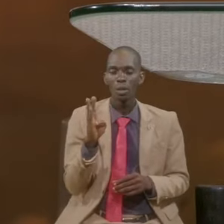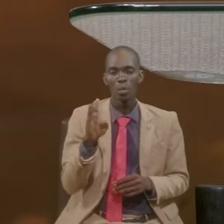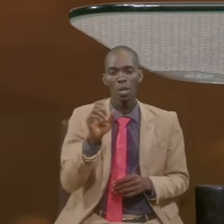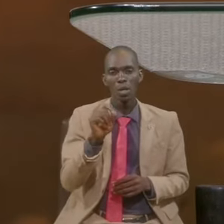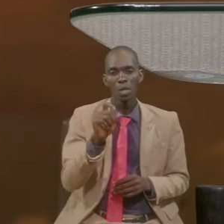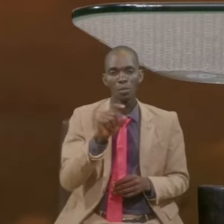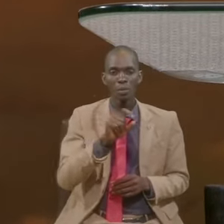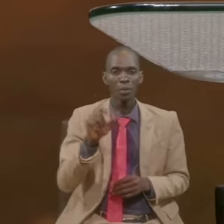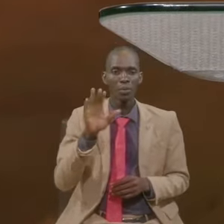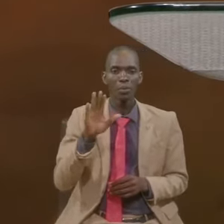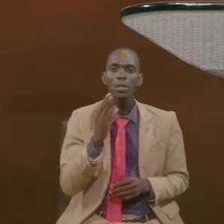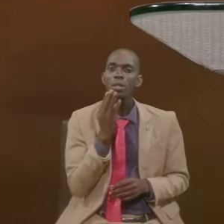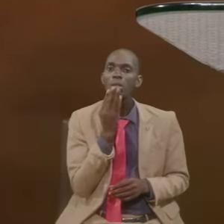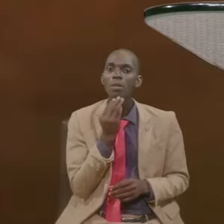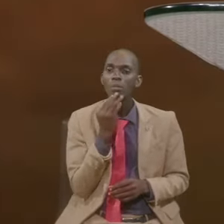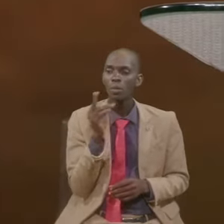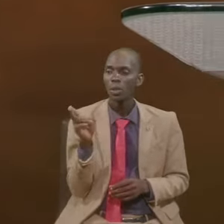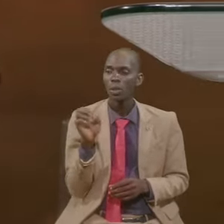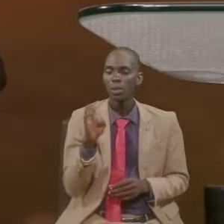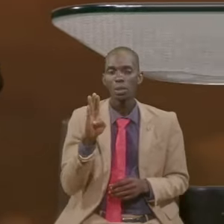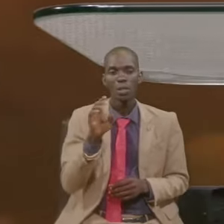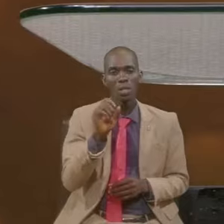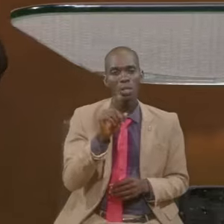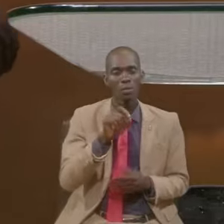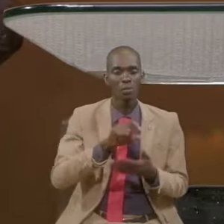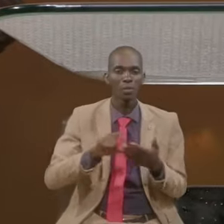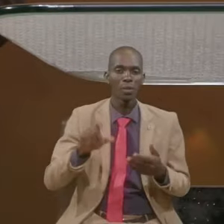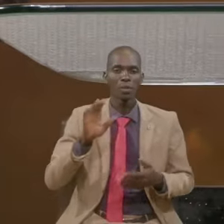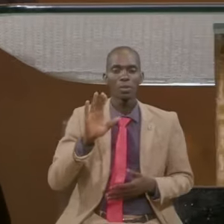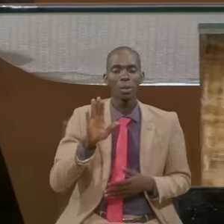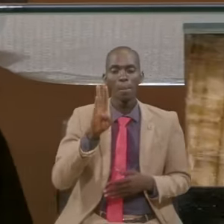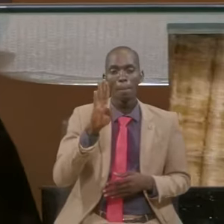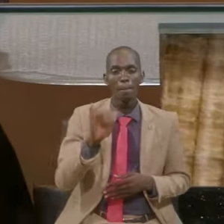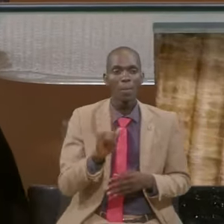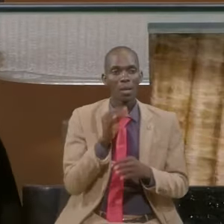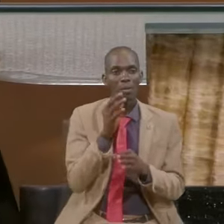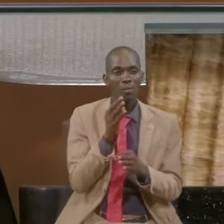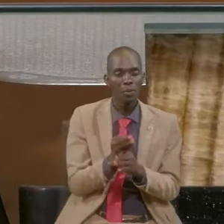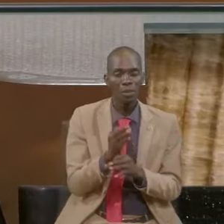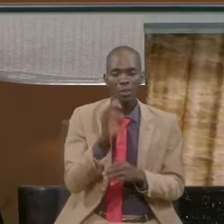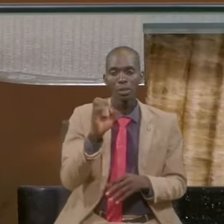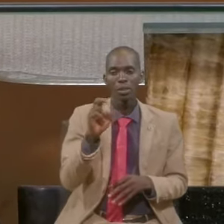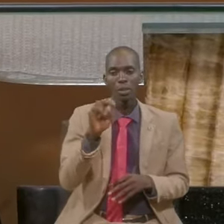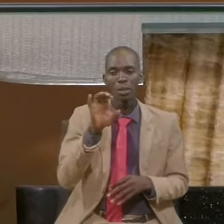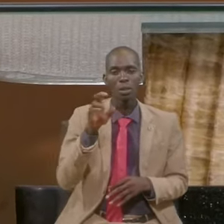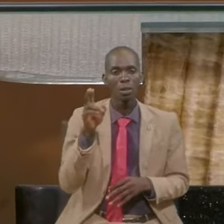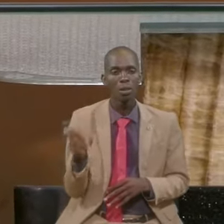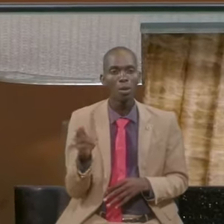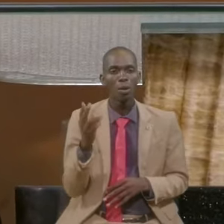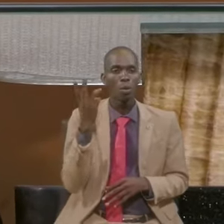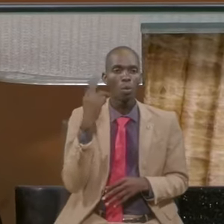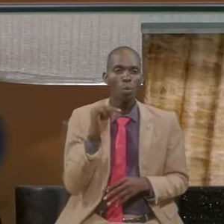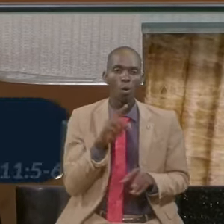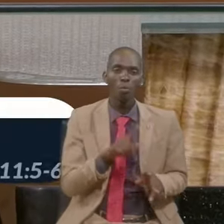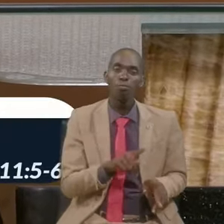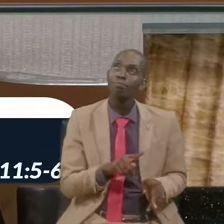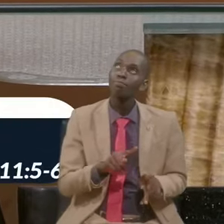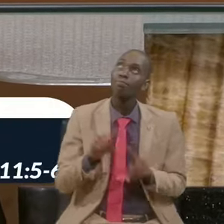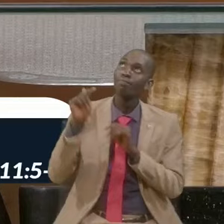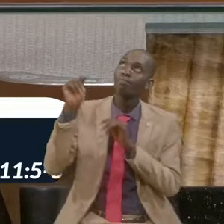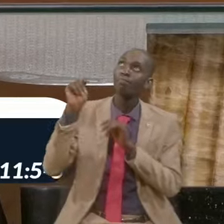verse 5. Hebrews 11 verse 5, by faith Enoch was